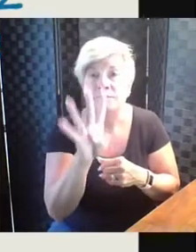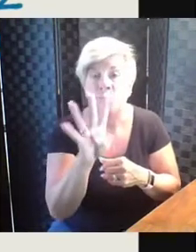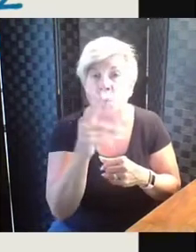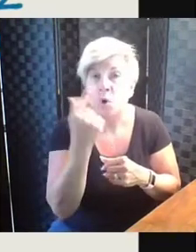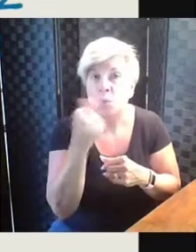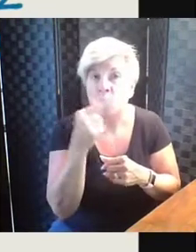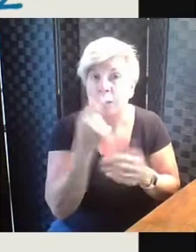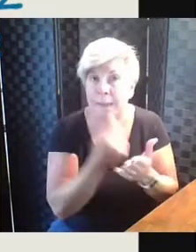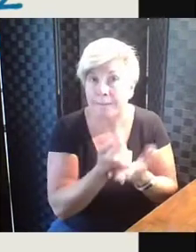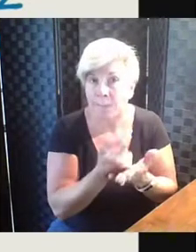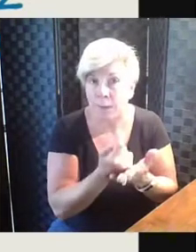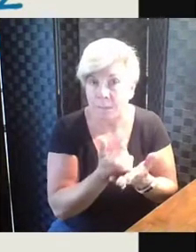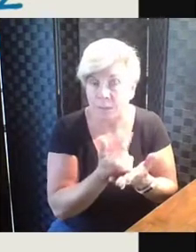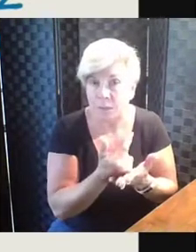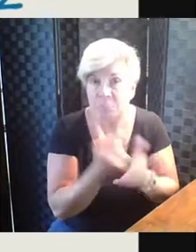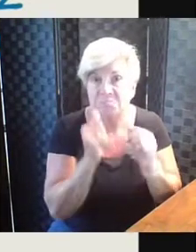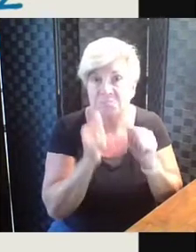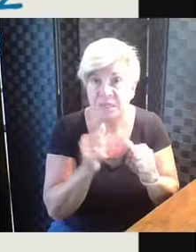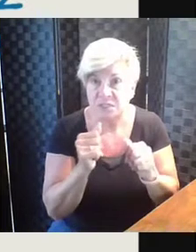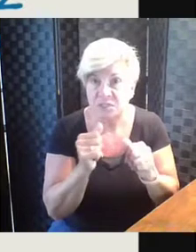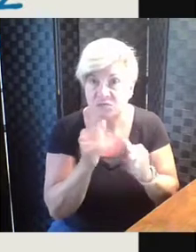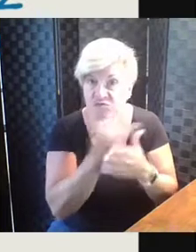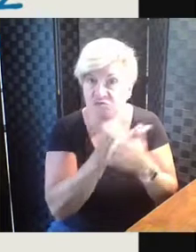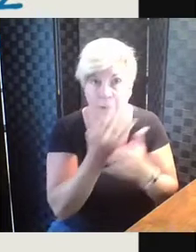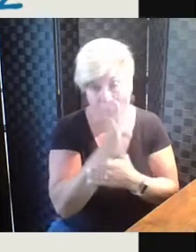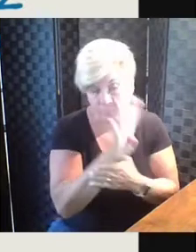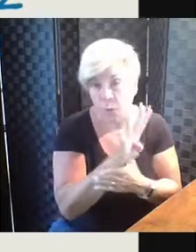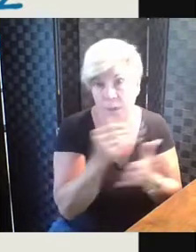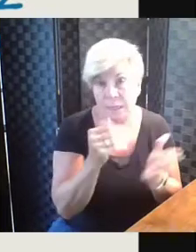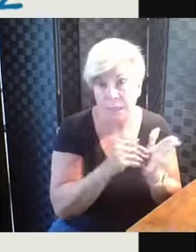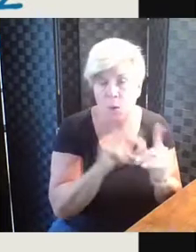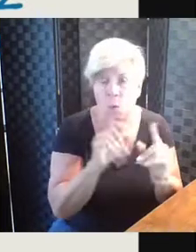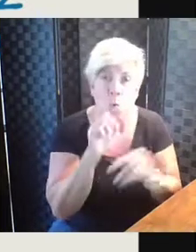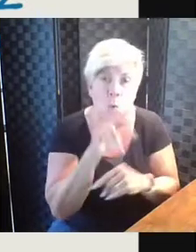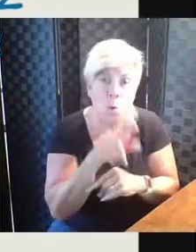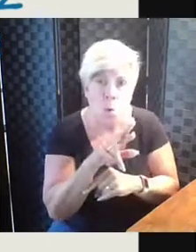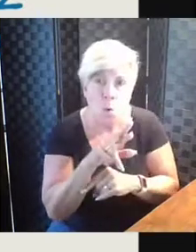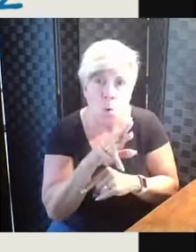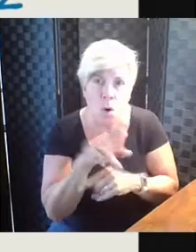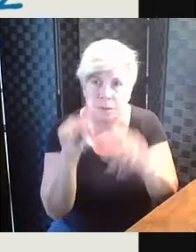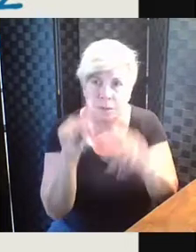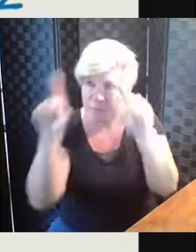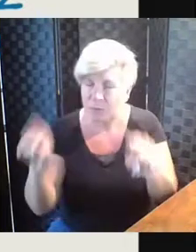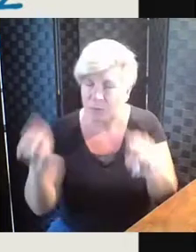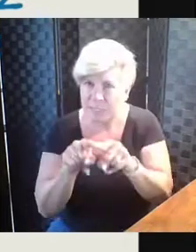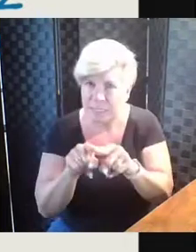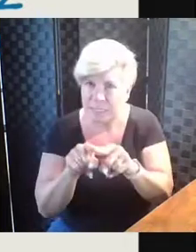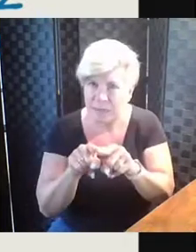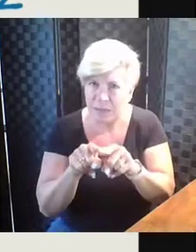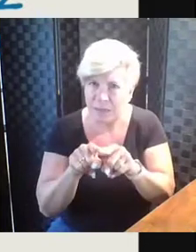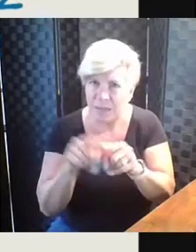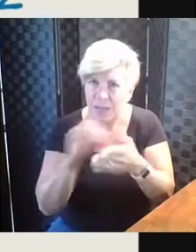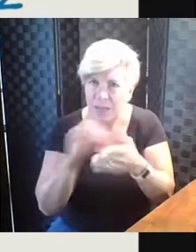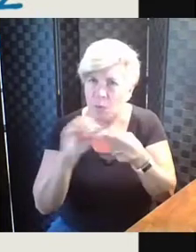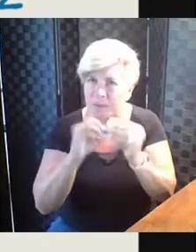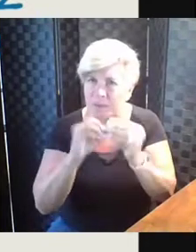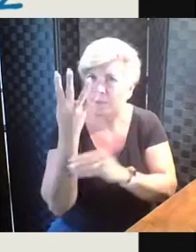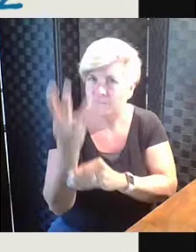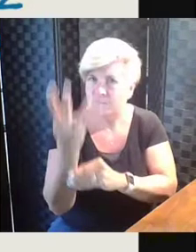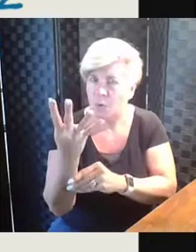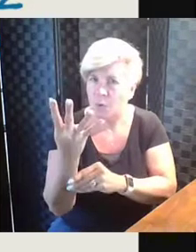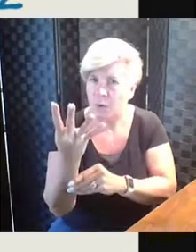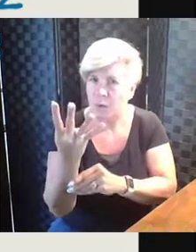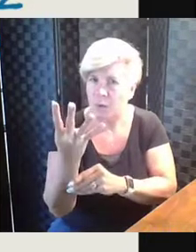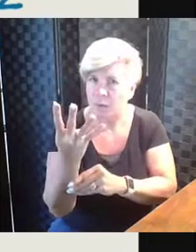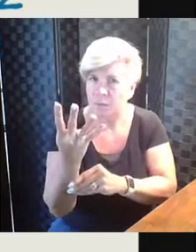green marbles. Well, I could draw 4 green marbles again, or I could just put a rectangle about